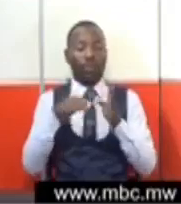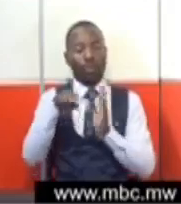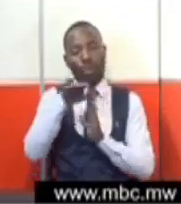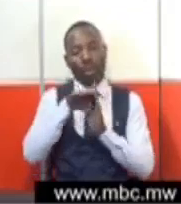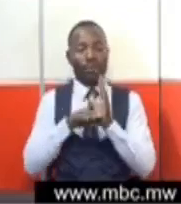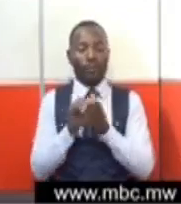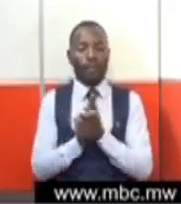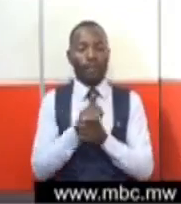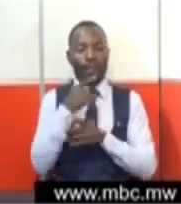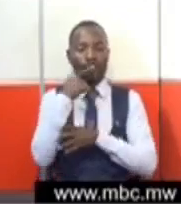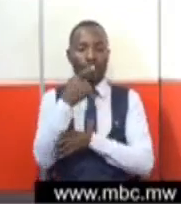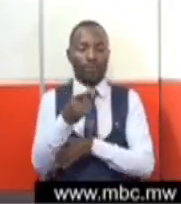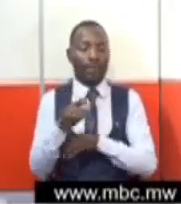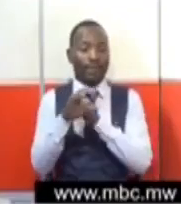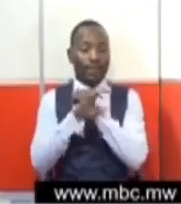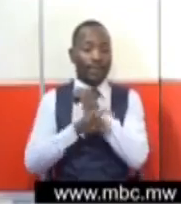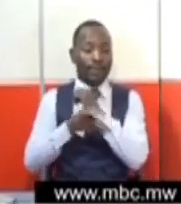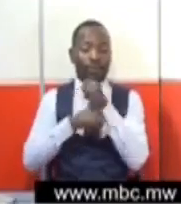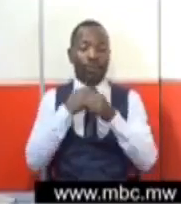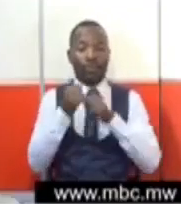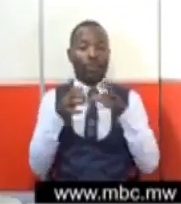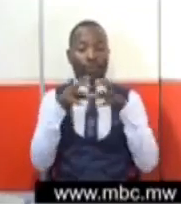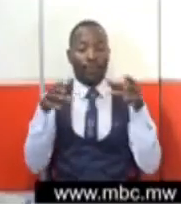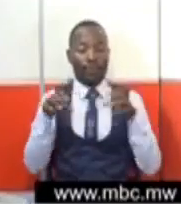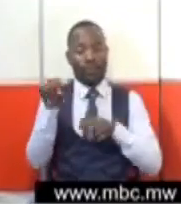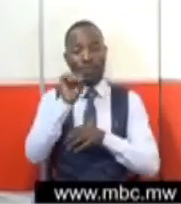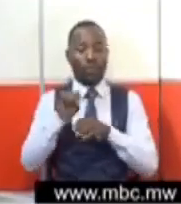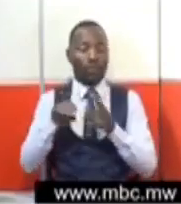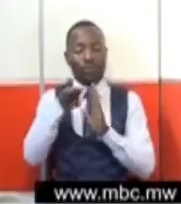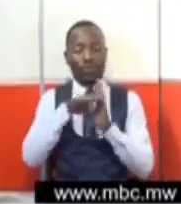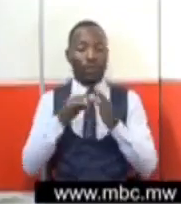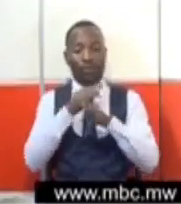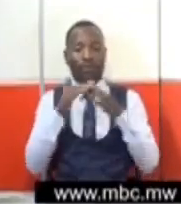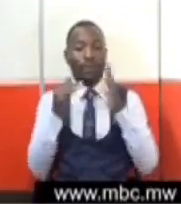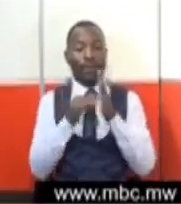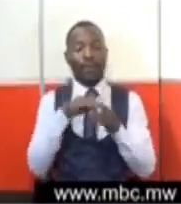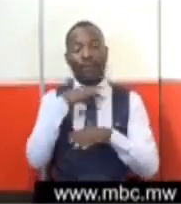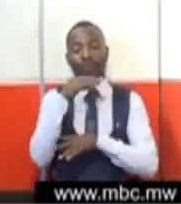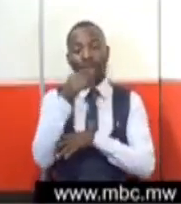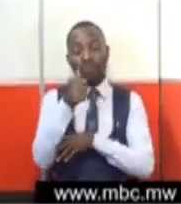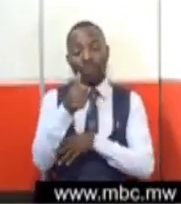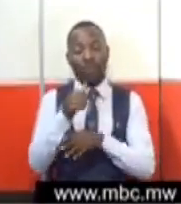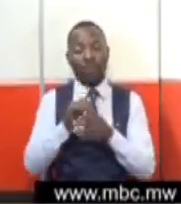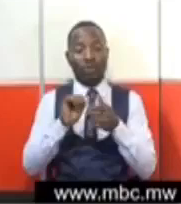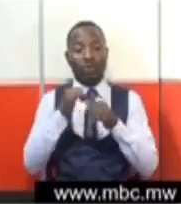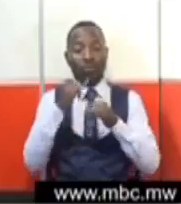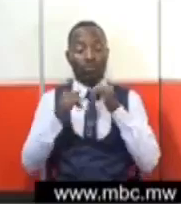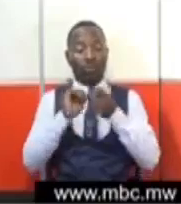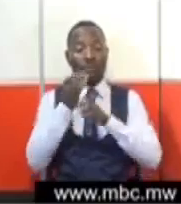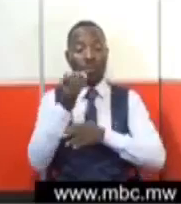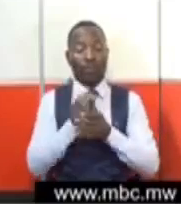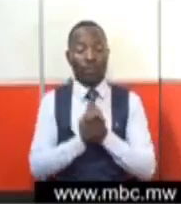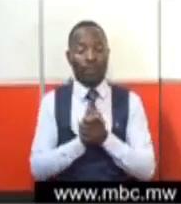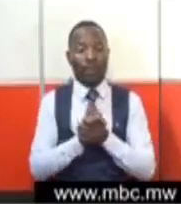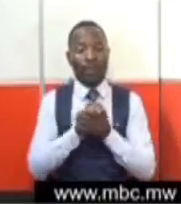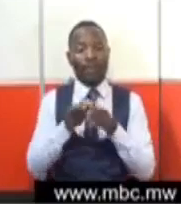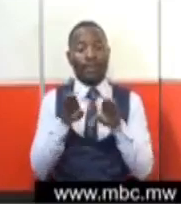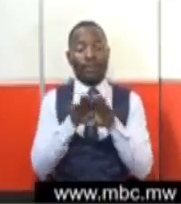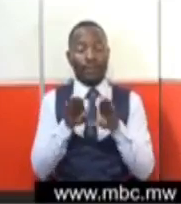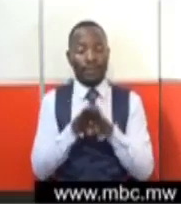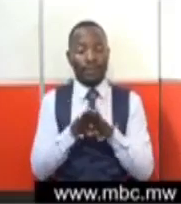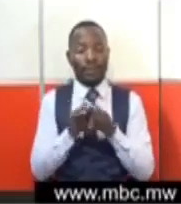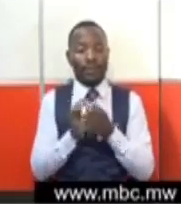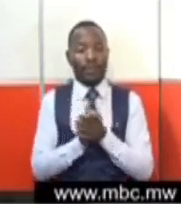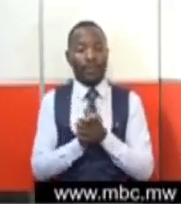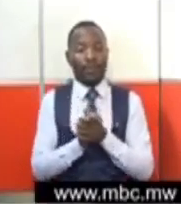programs. She says the country will strengthen social protection programs until it gets out of the situation it is in, just like it has been